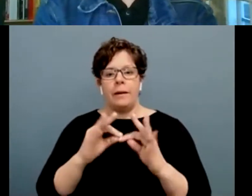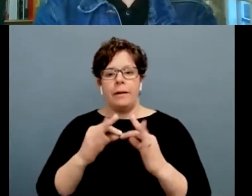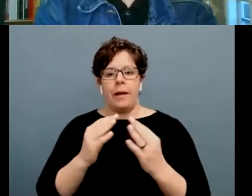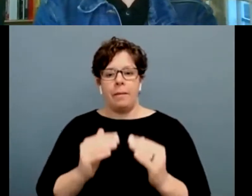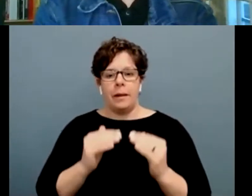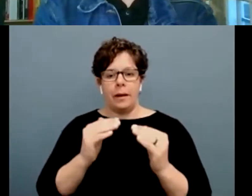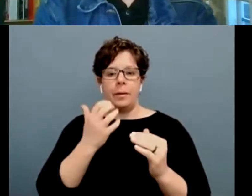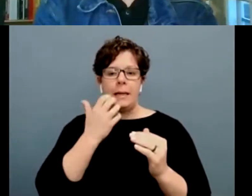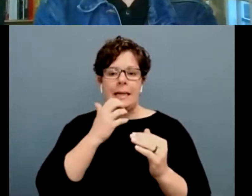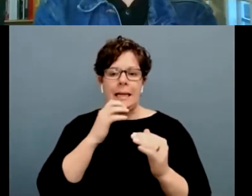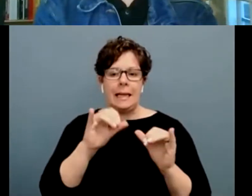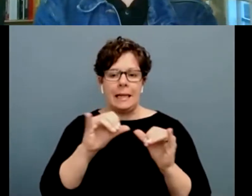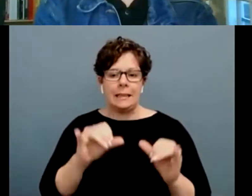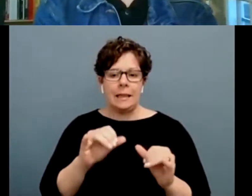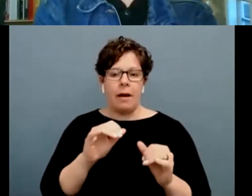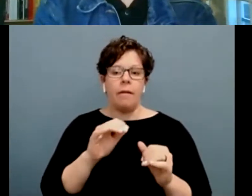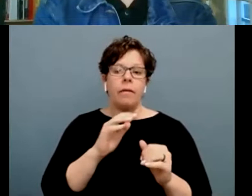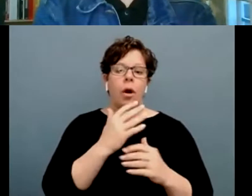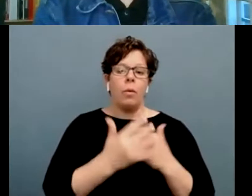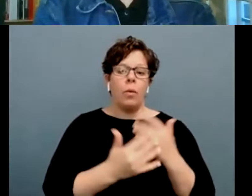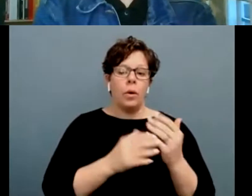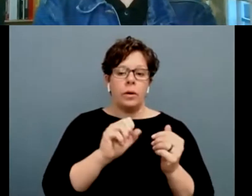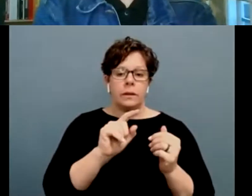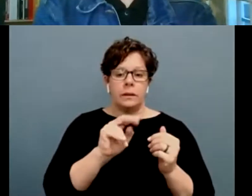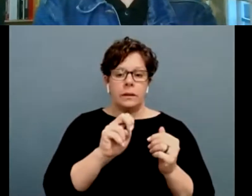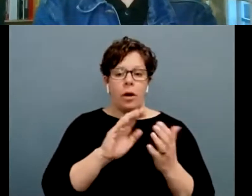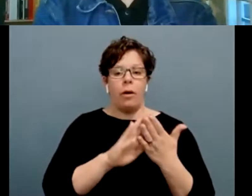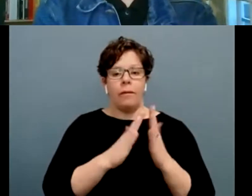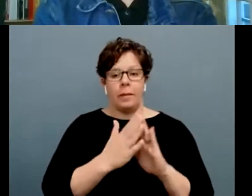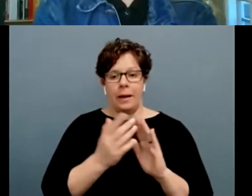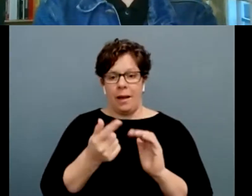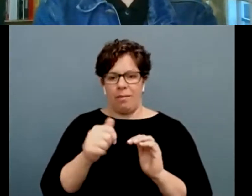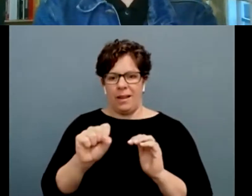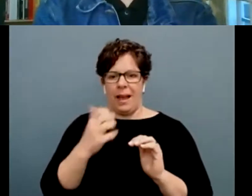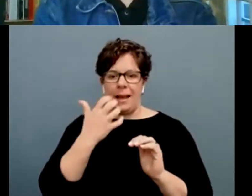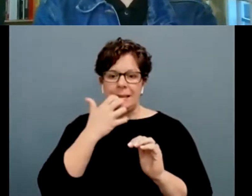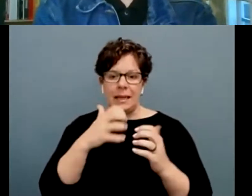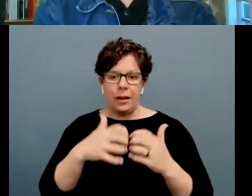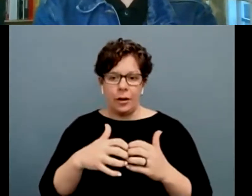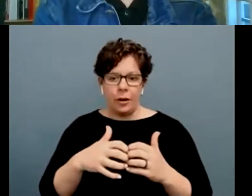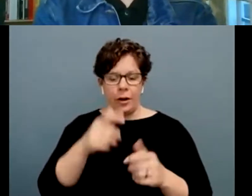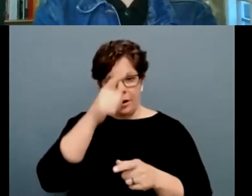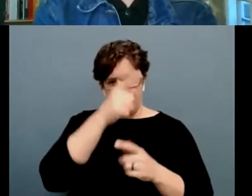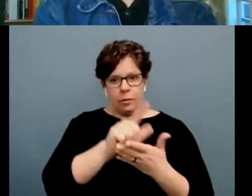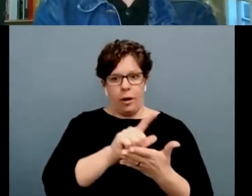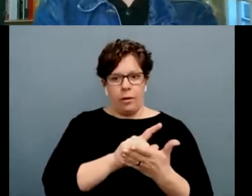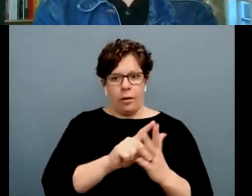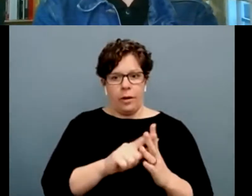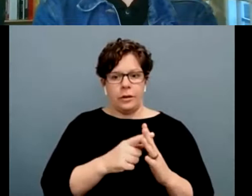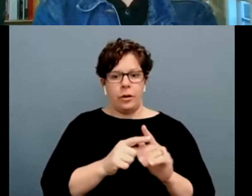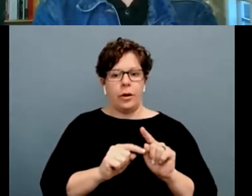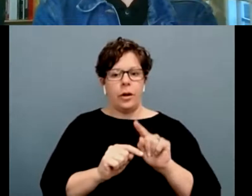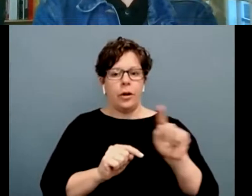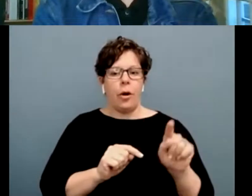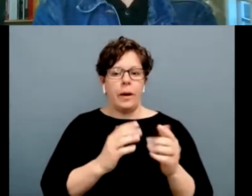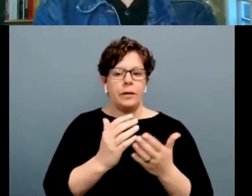system in the house from a wood burning stove to a gas heater, his brother-in-law started going to get soot